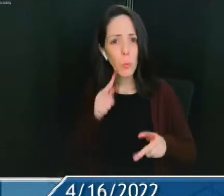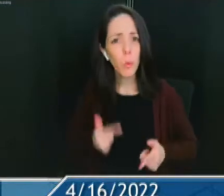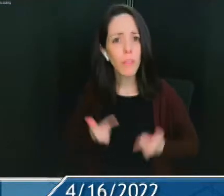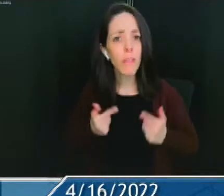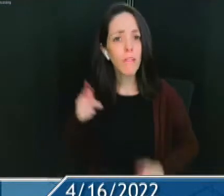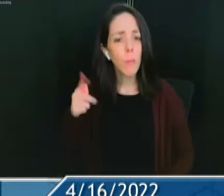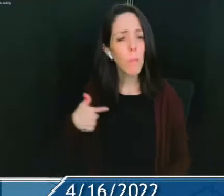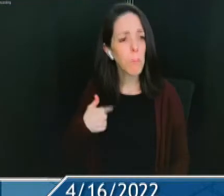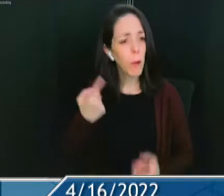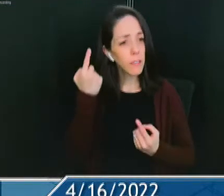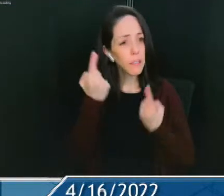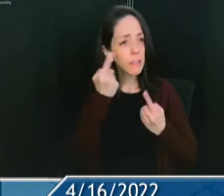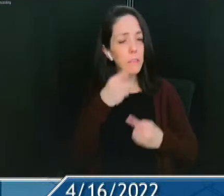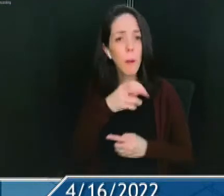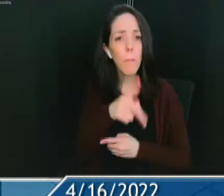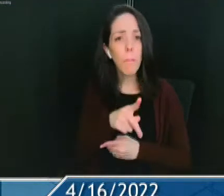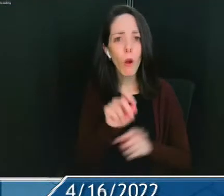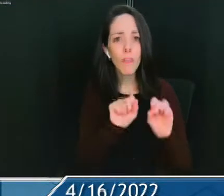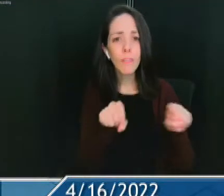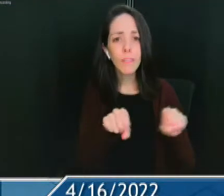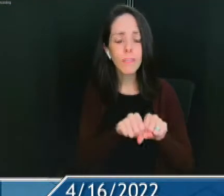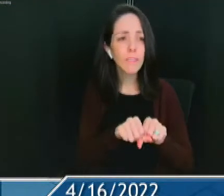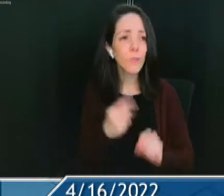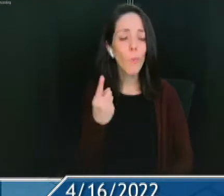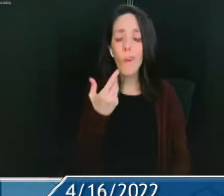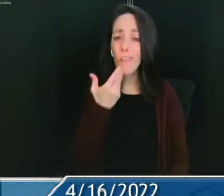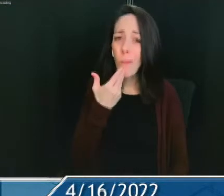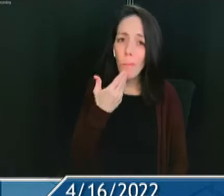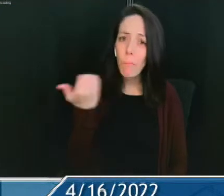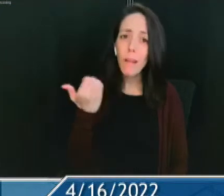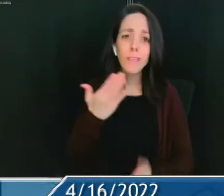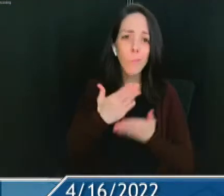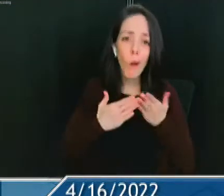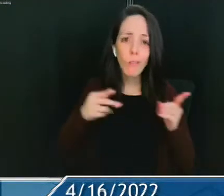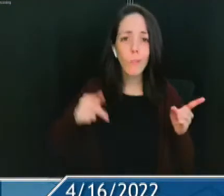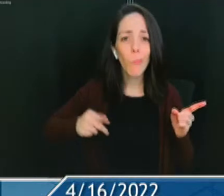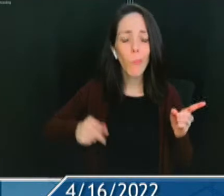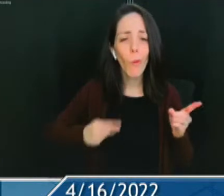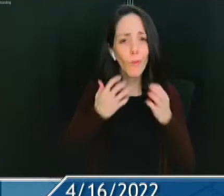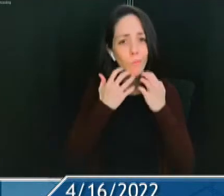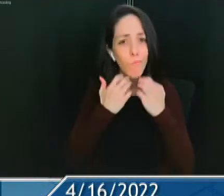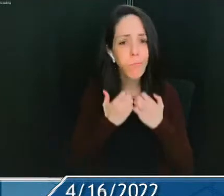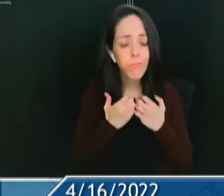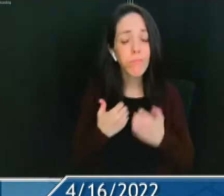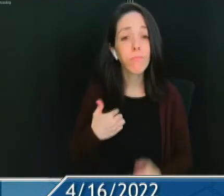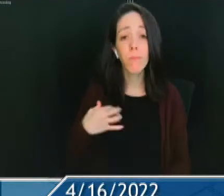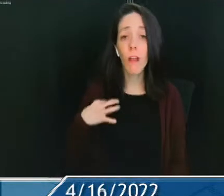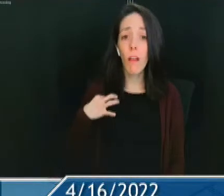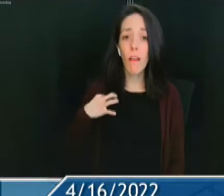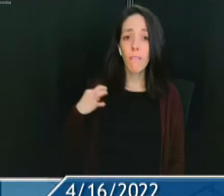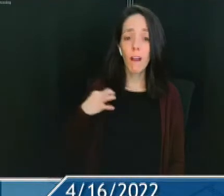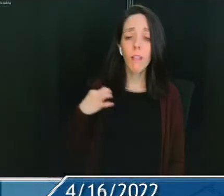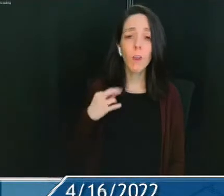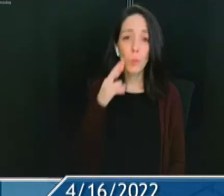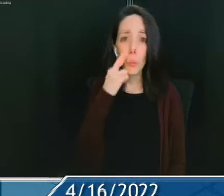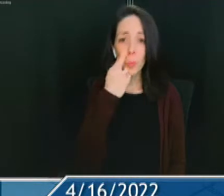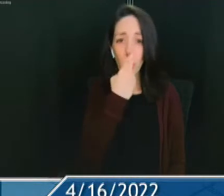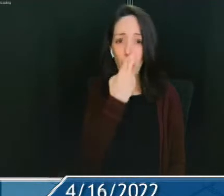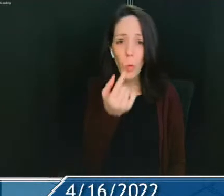our park system to be one of the city's great treasures. And as a volunteer at the International Rose Test Garden, I